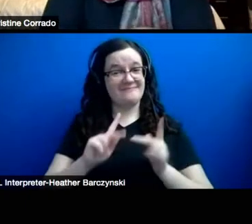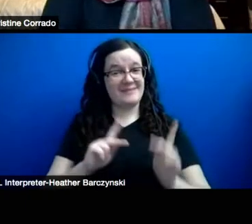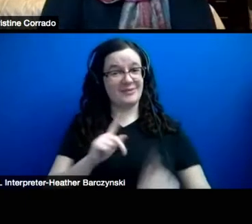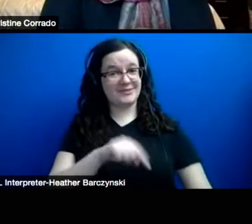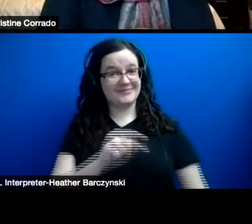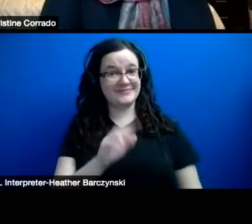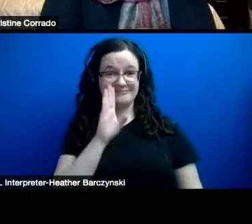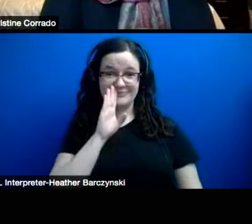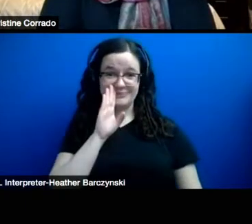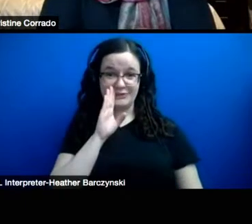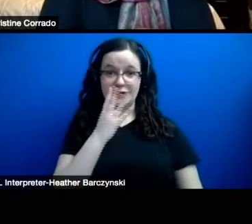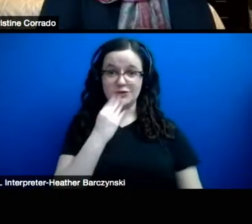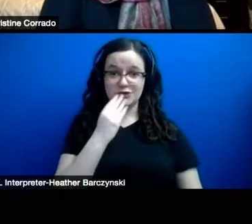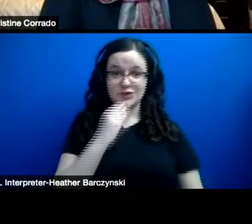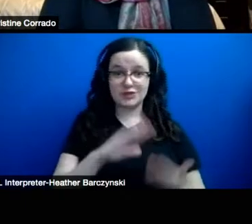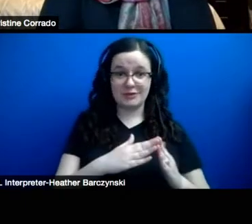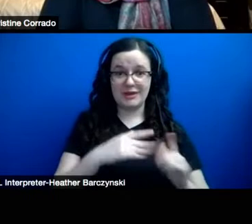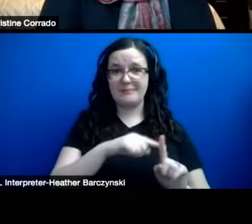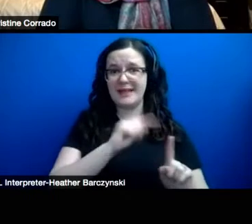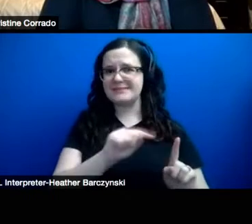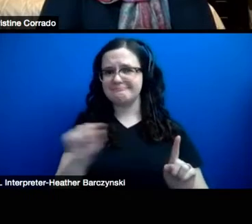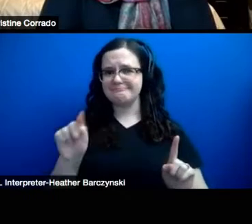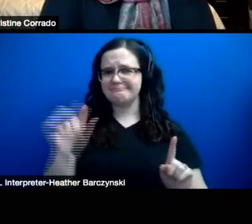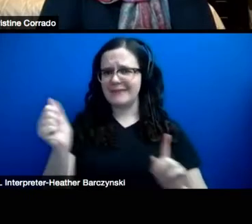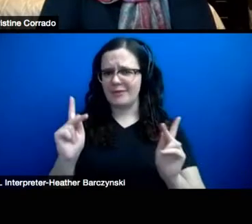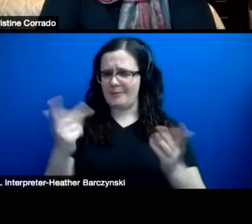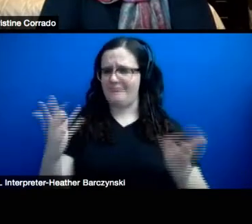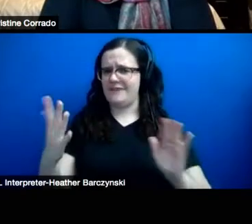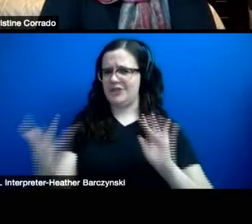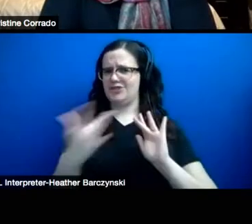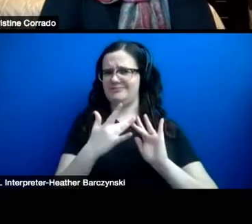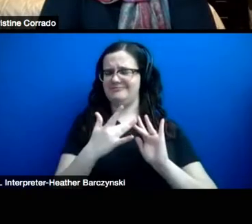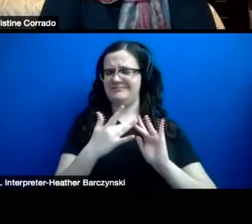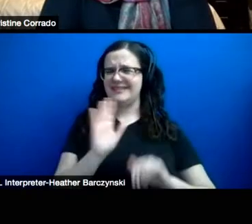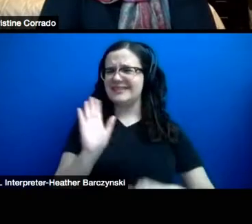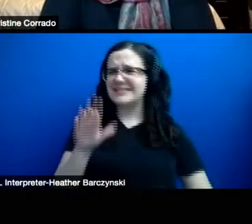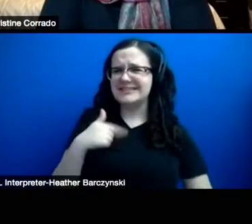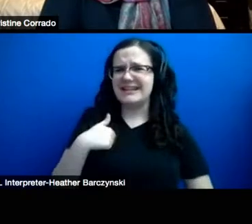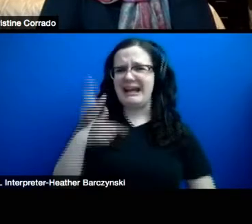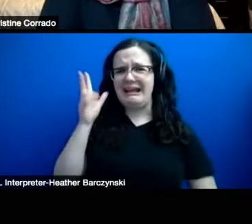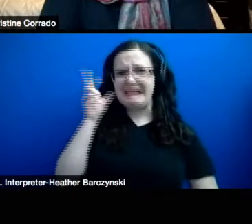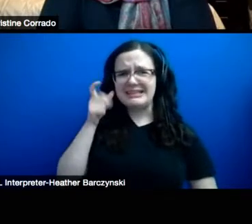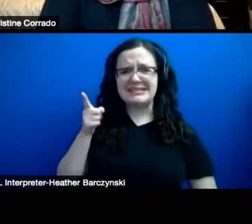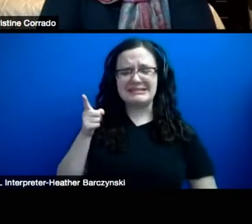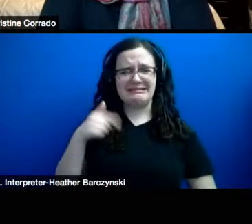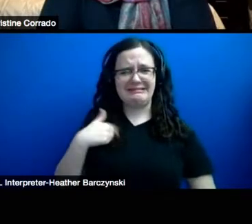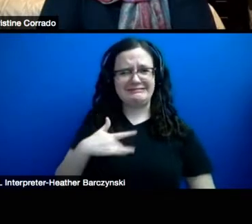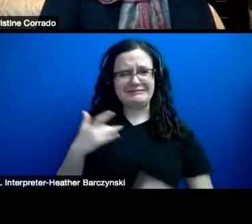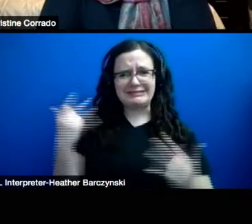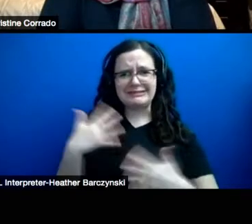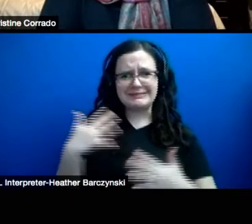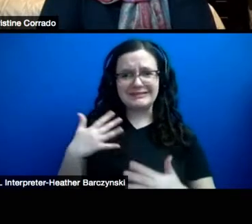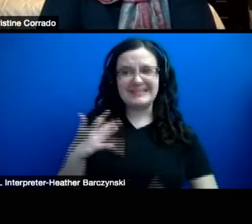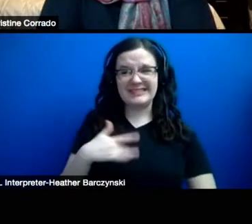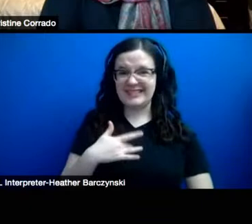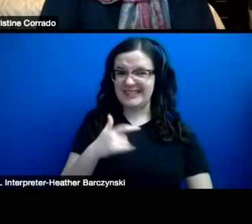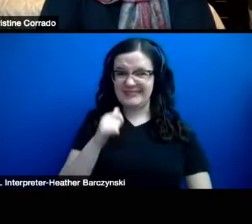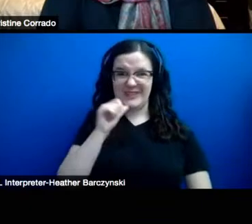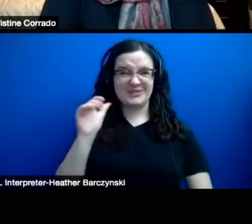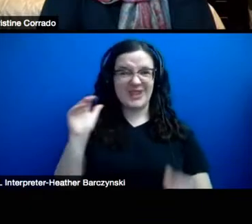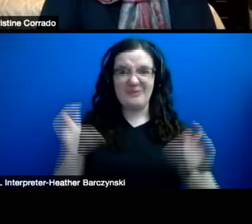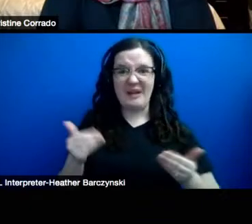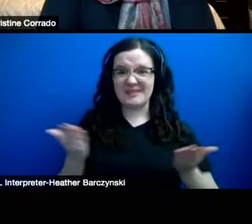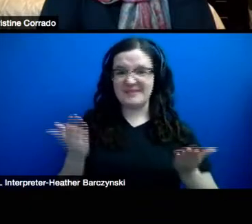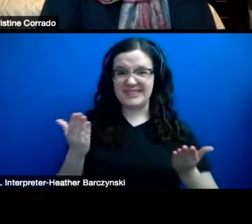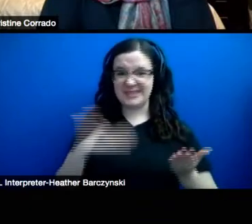and from others that the show made them feel afraid or even unwelcome in their own